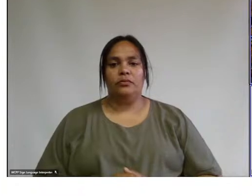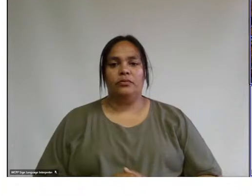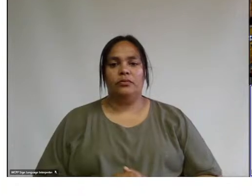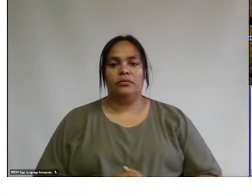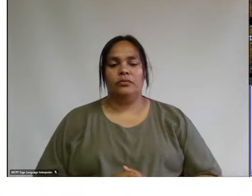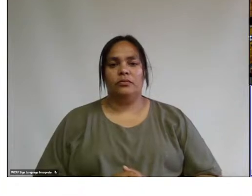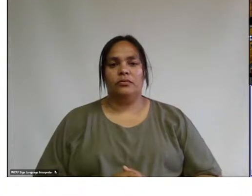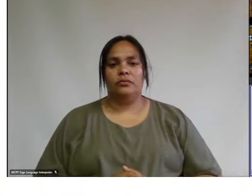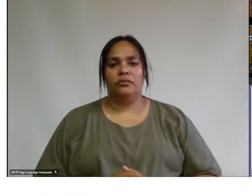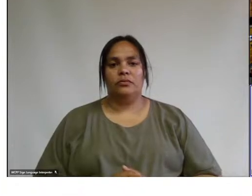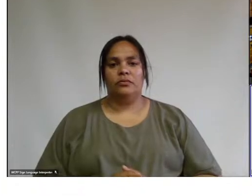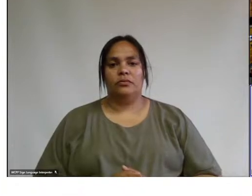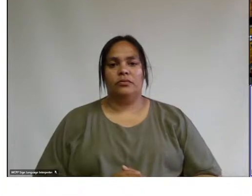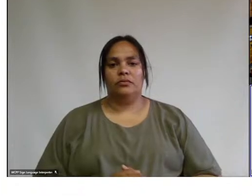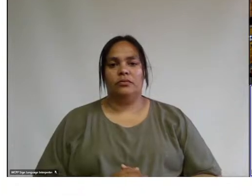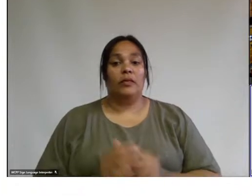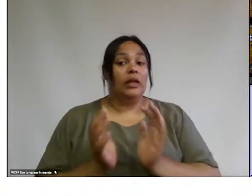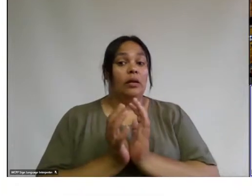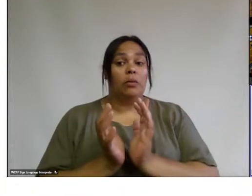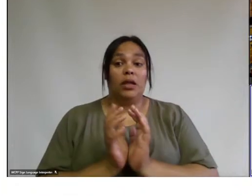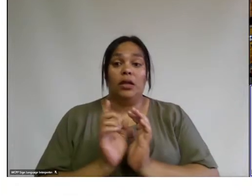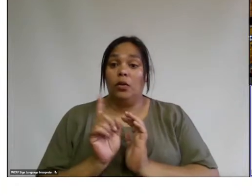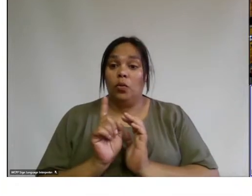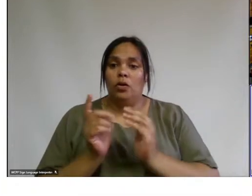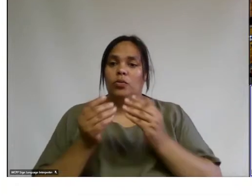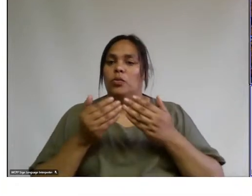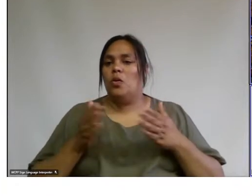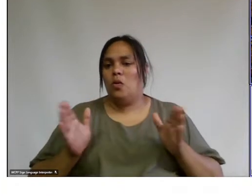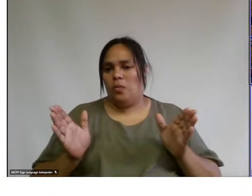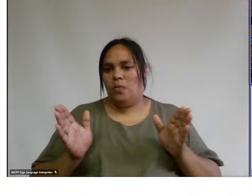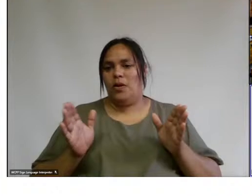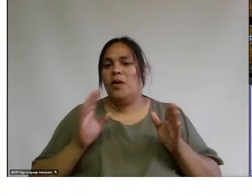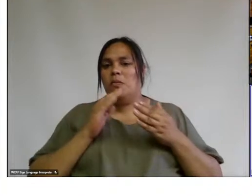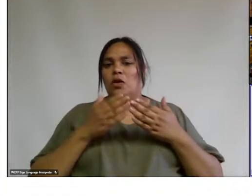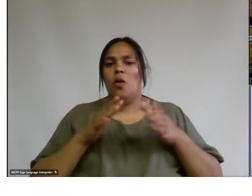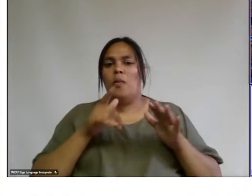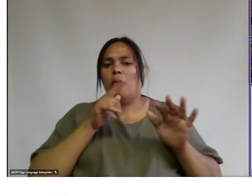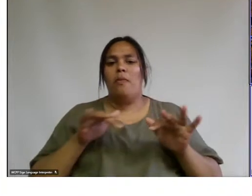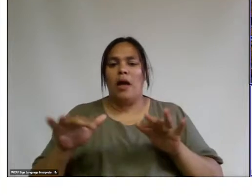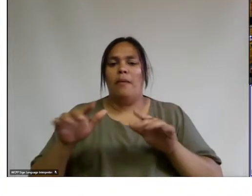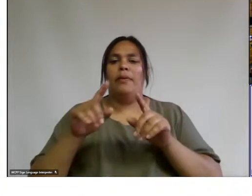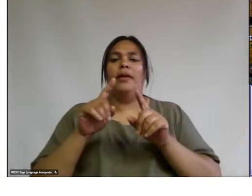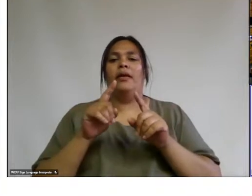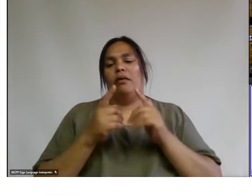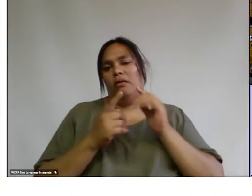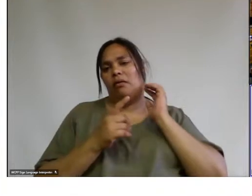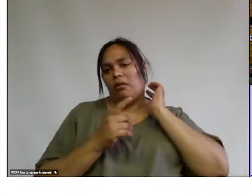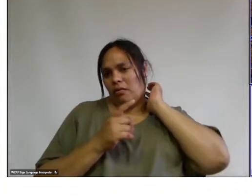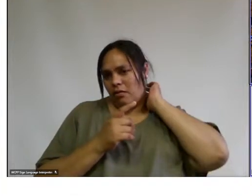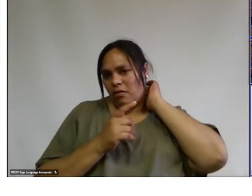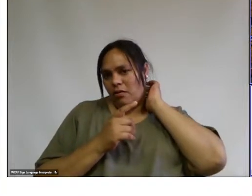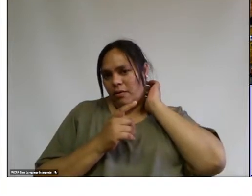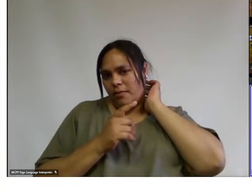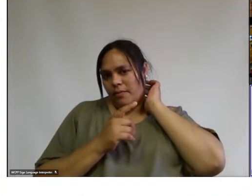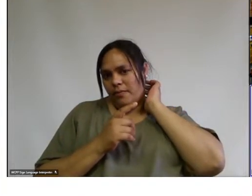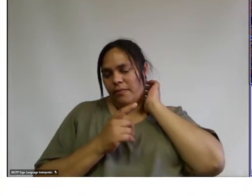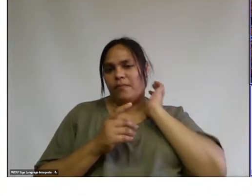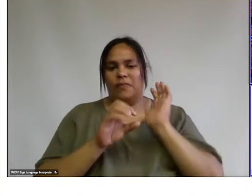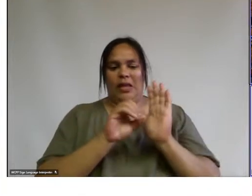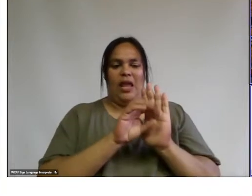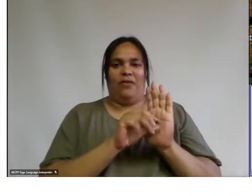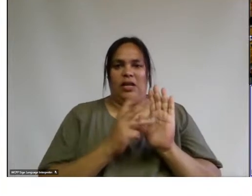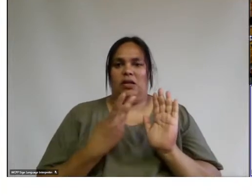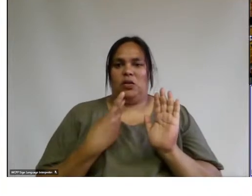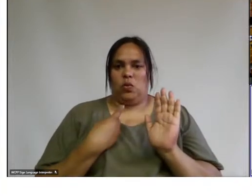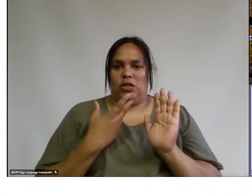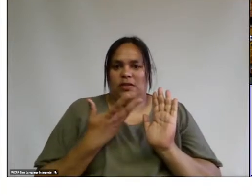The meeting is an open meeting, which is open to the public. In other words, it has been advertised as